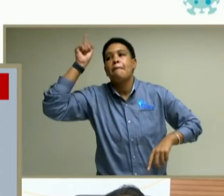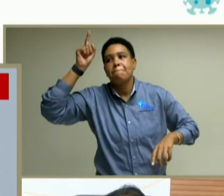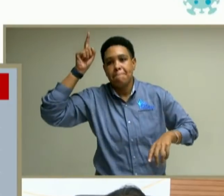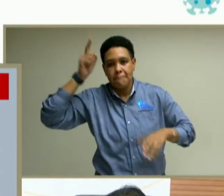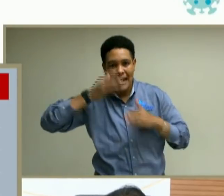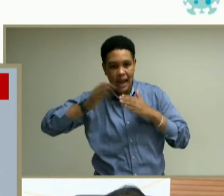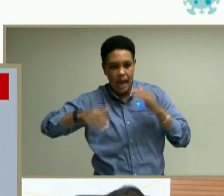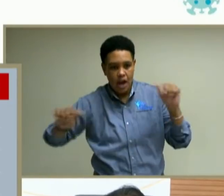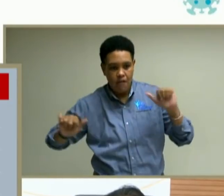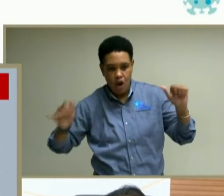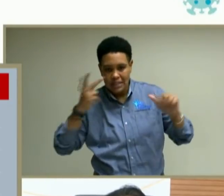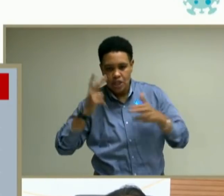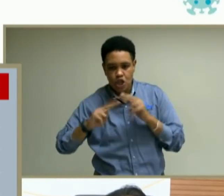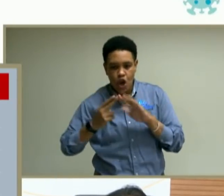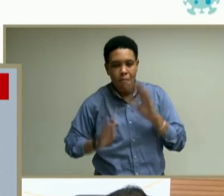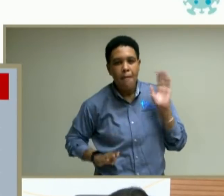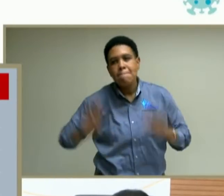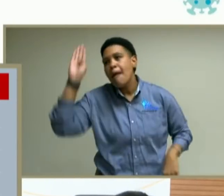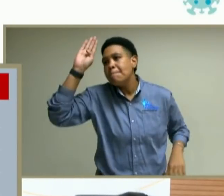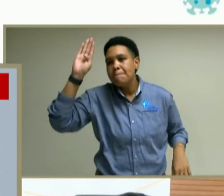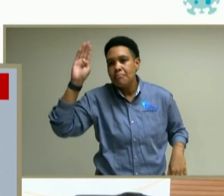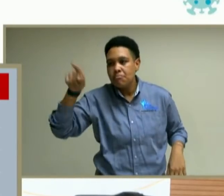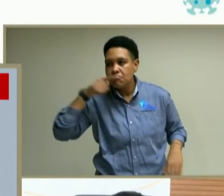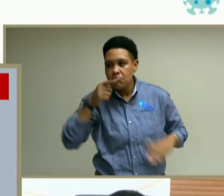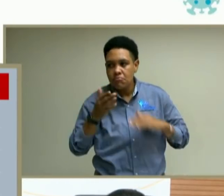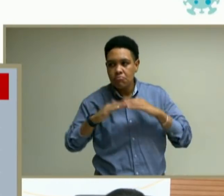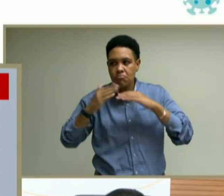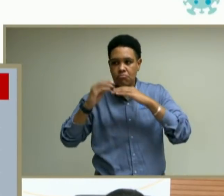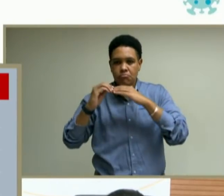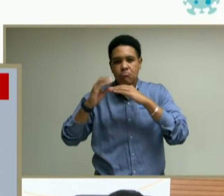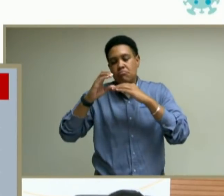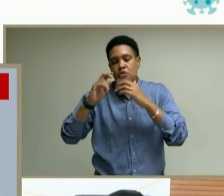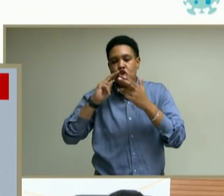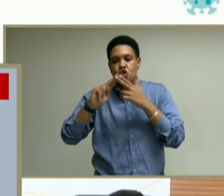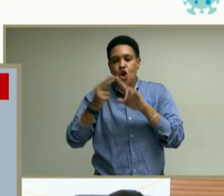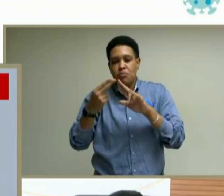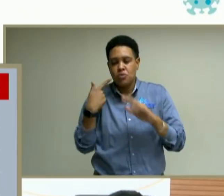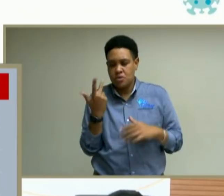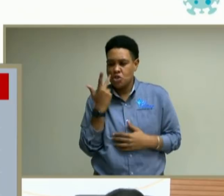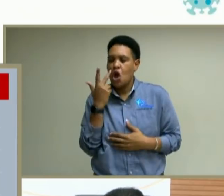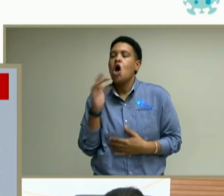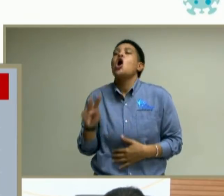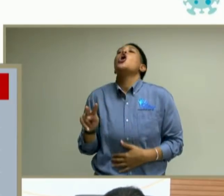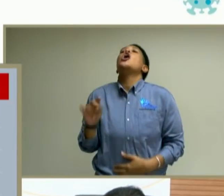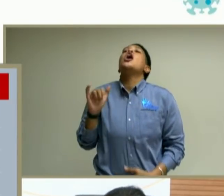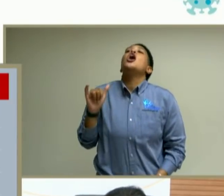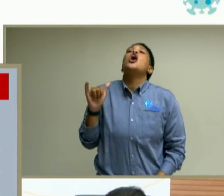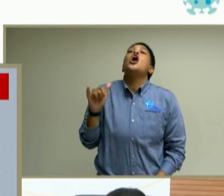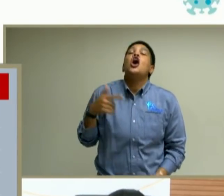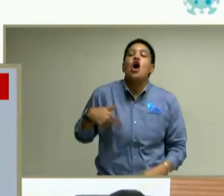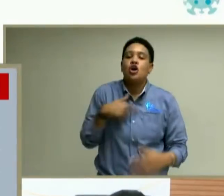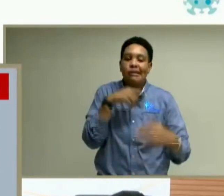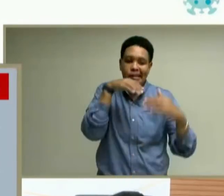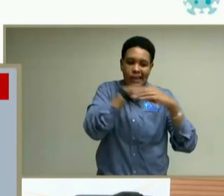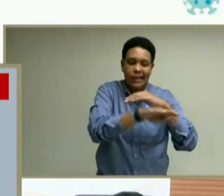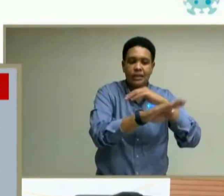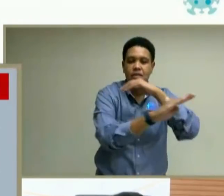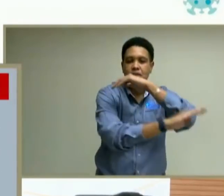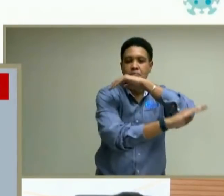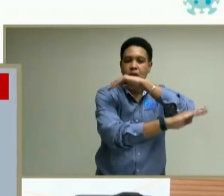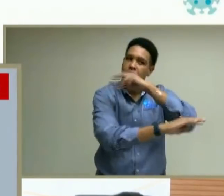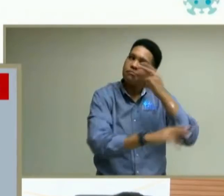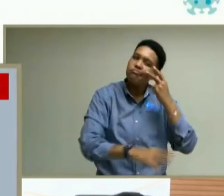of August, and the increase in numbers that we saw took us into